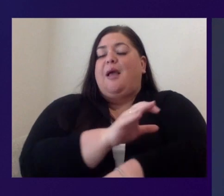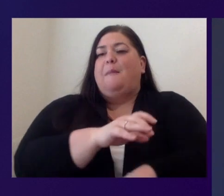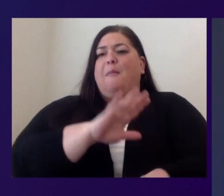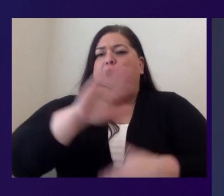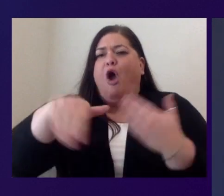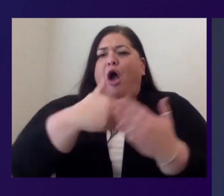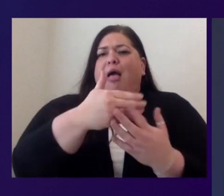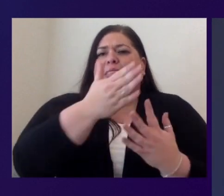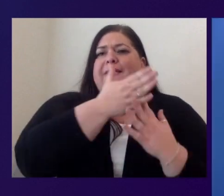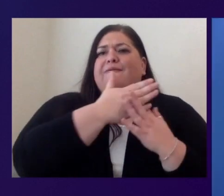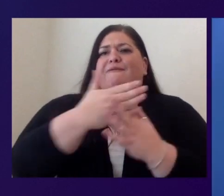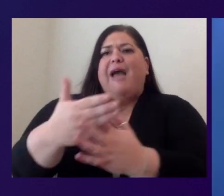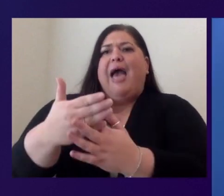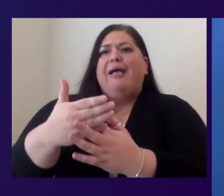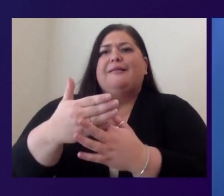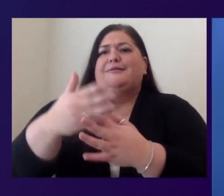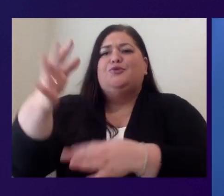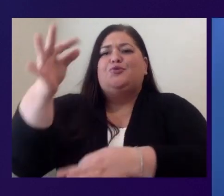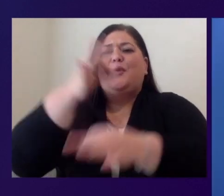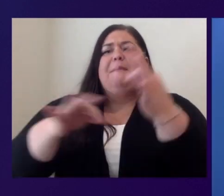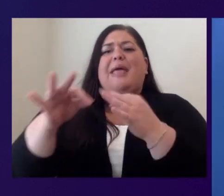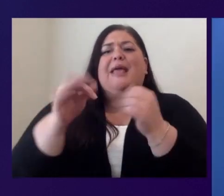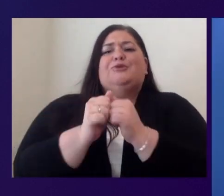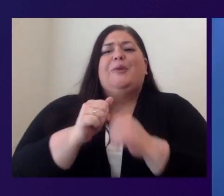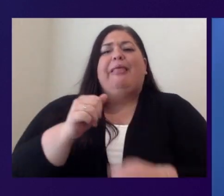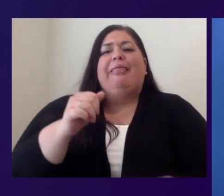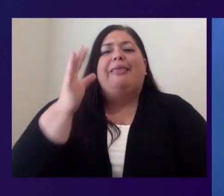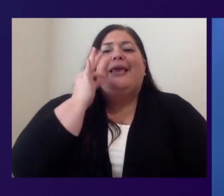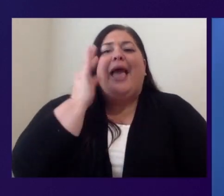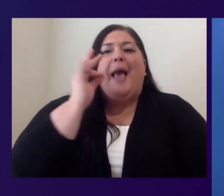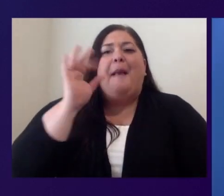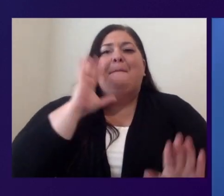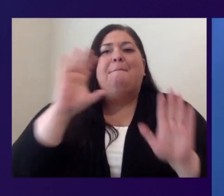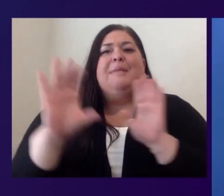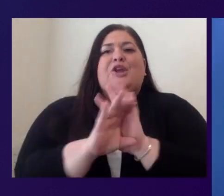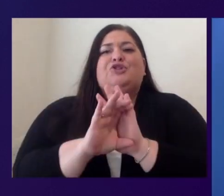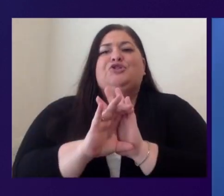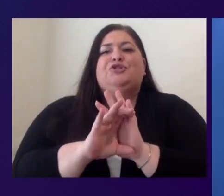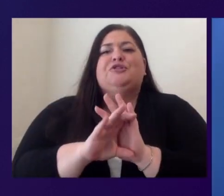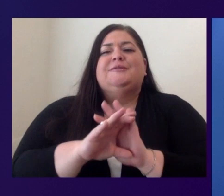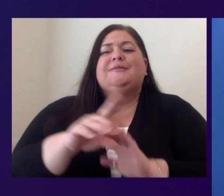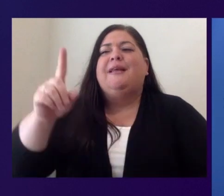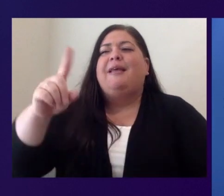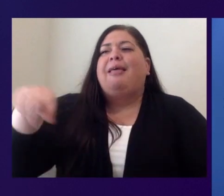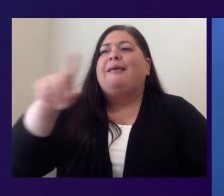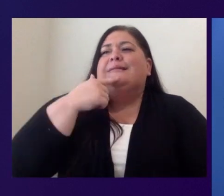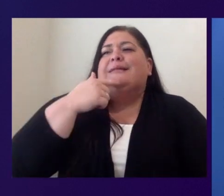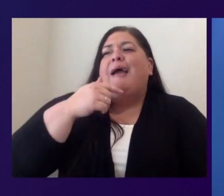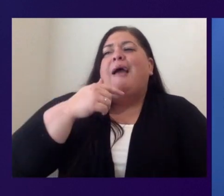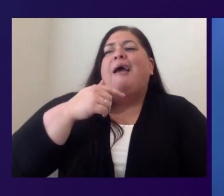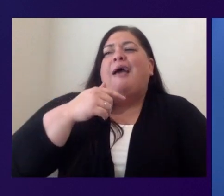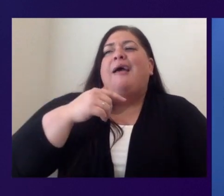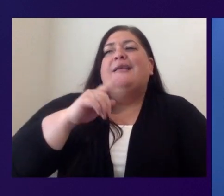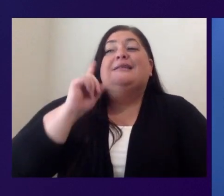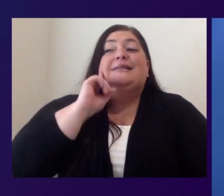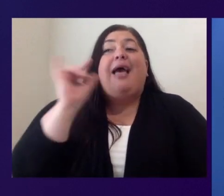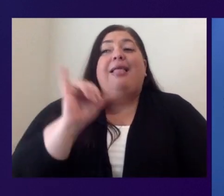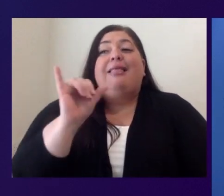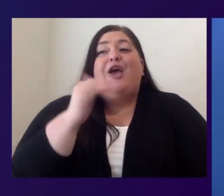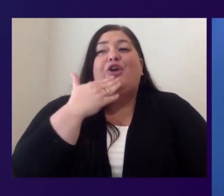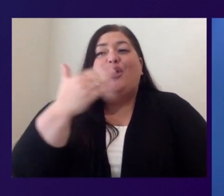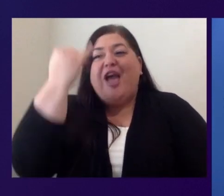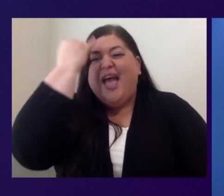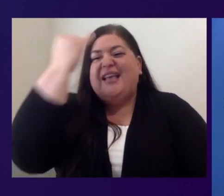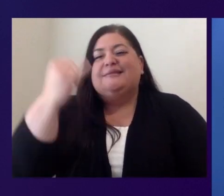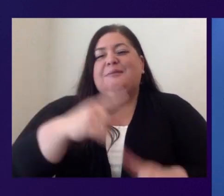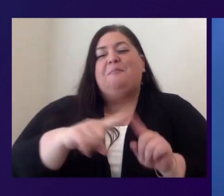with cat pictures just all the time. And y'all said, that sounds like a great idea, AM, but probably not for this segment.